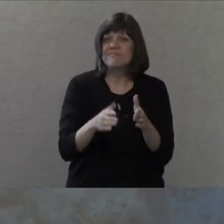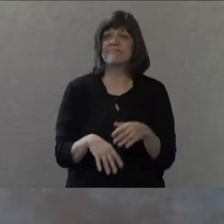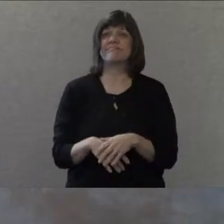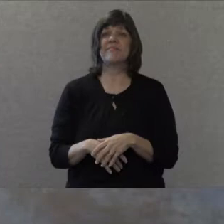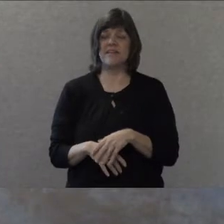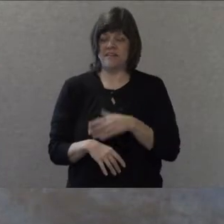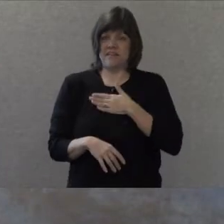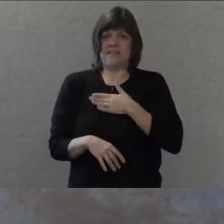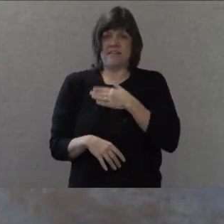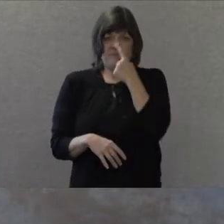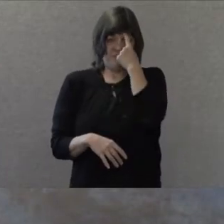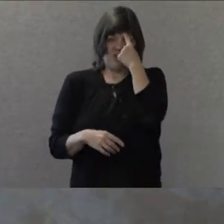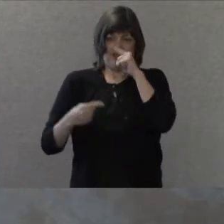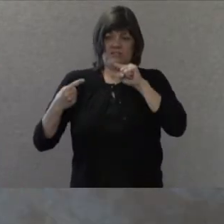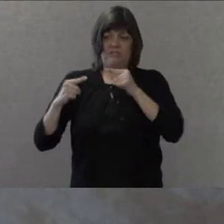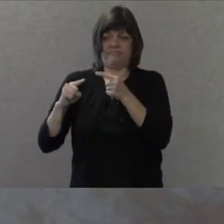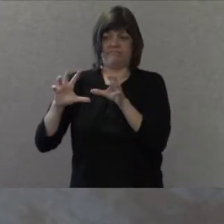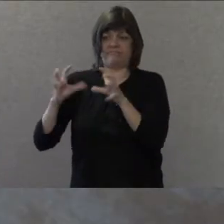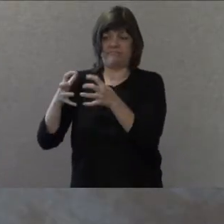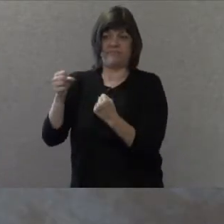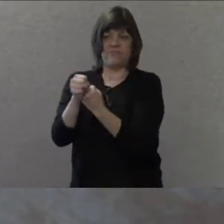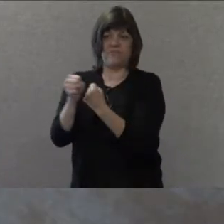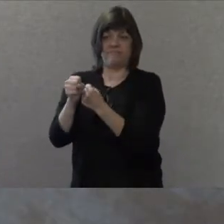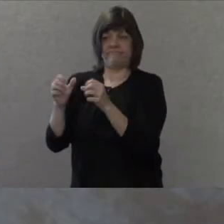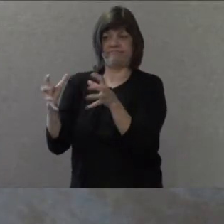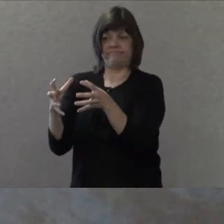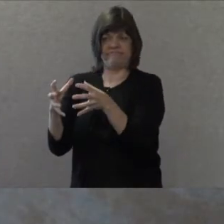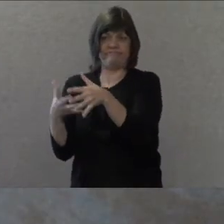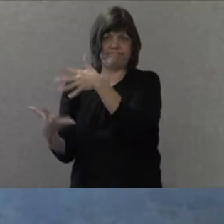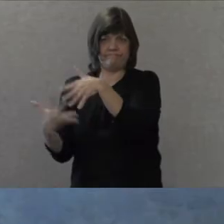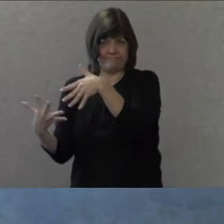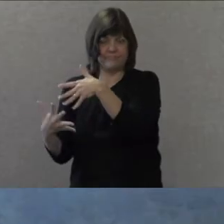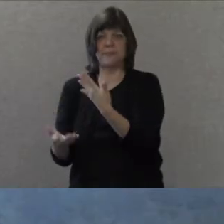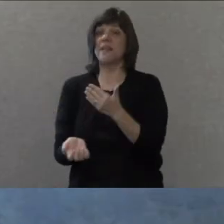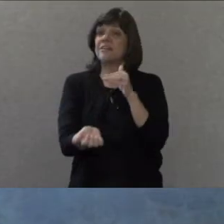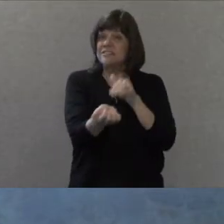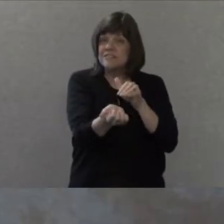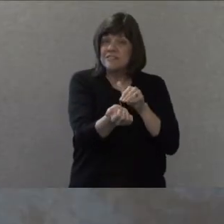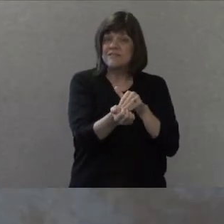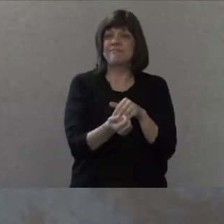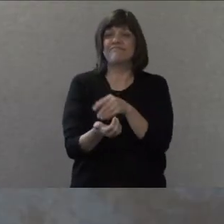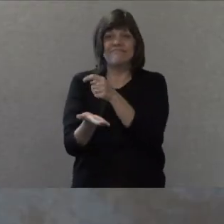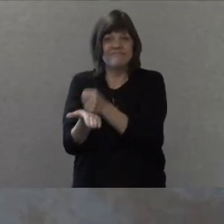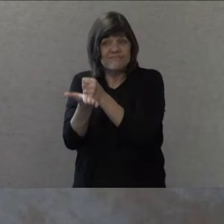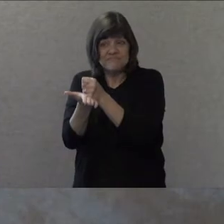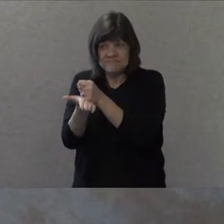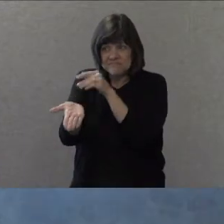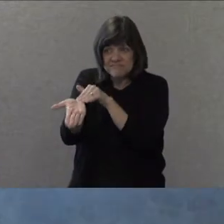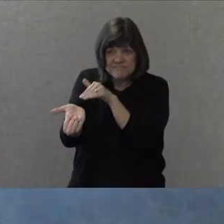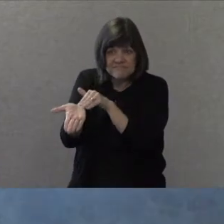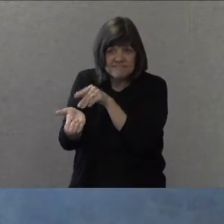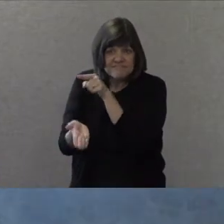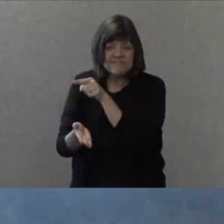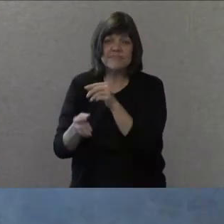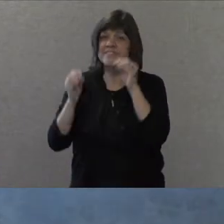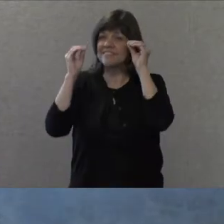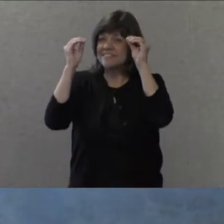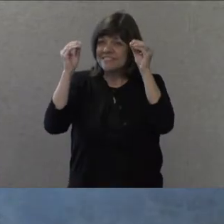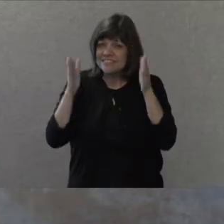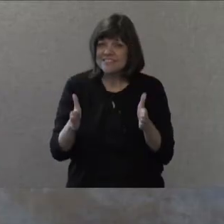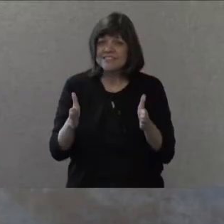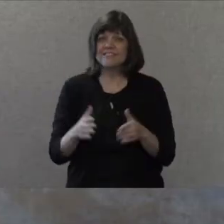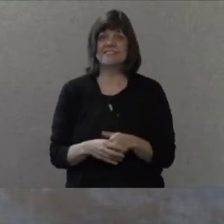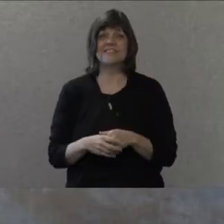Friends. Co-workers. My brain injury support groups. Doctors. Therapy doctors.